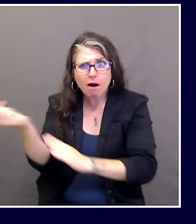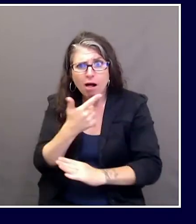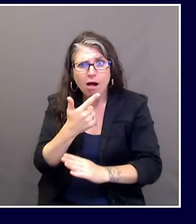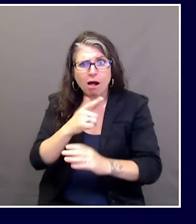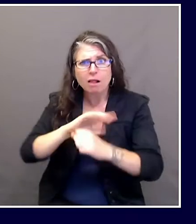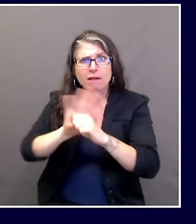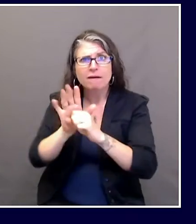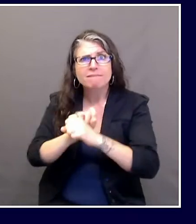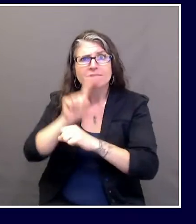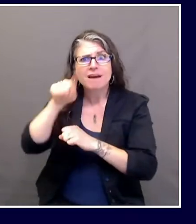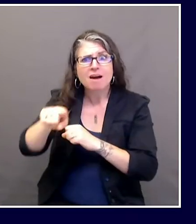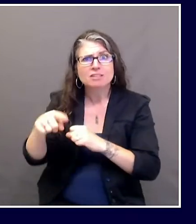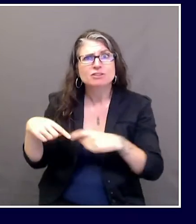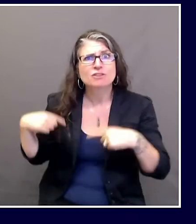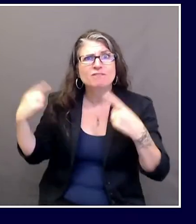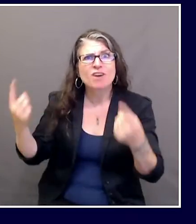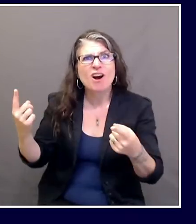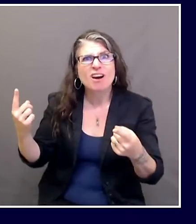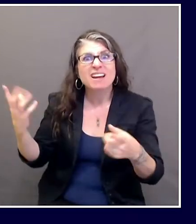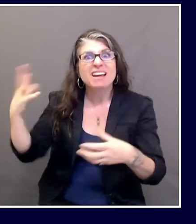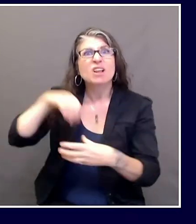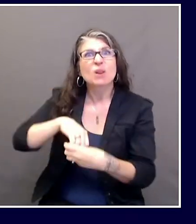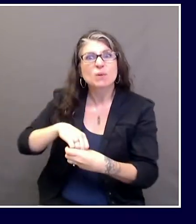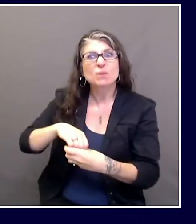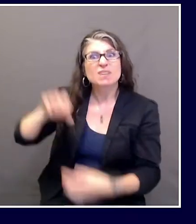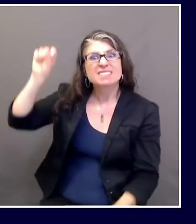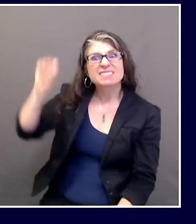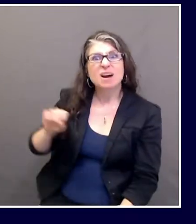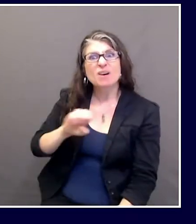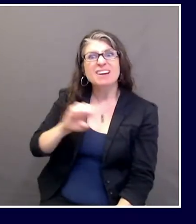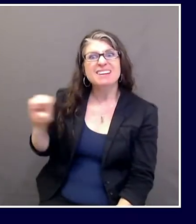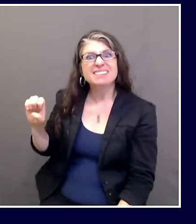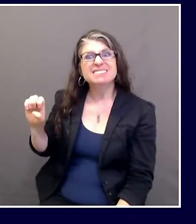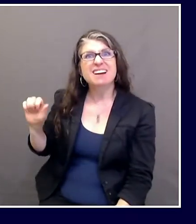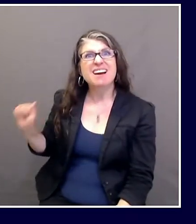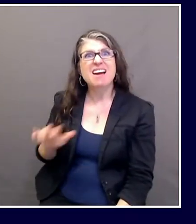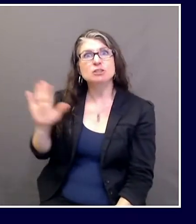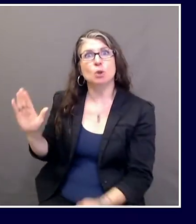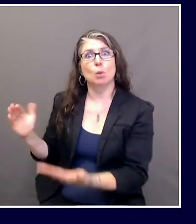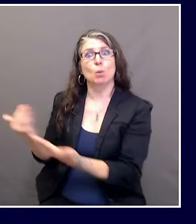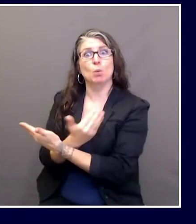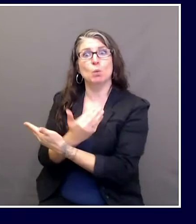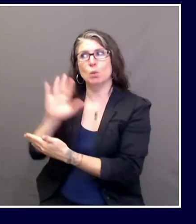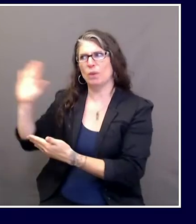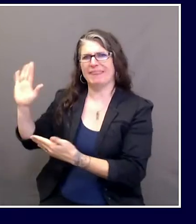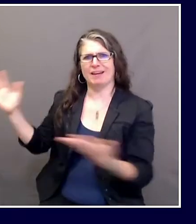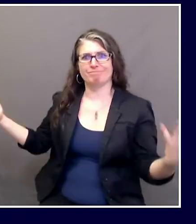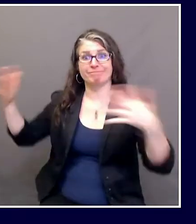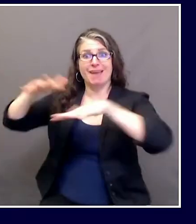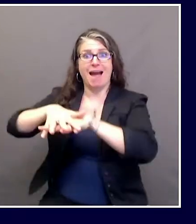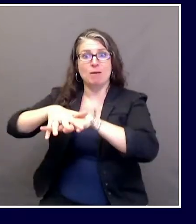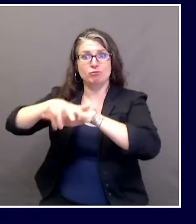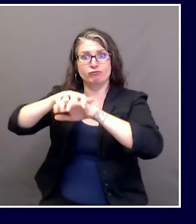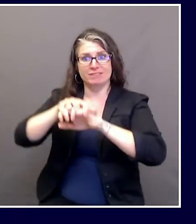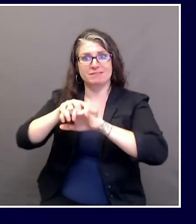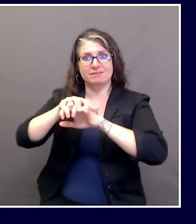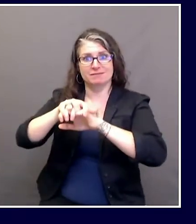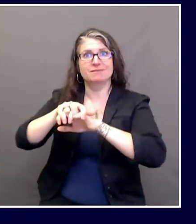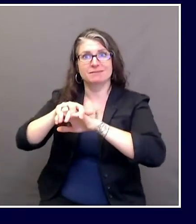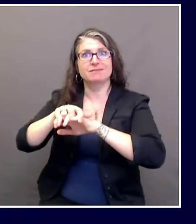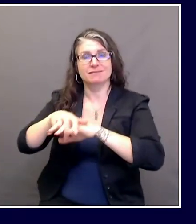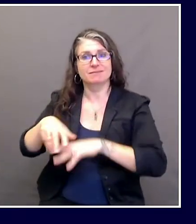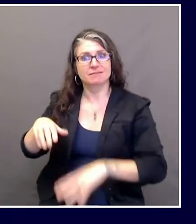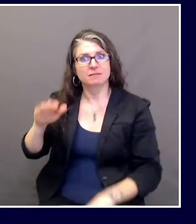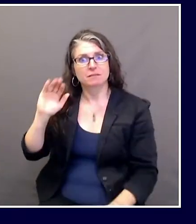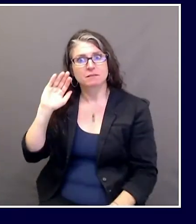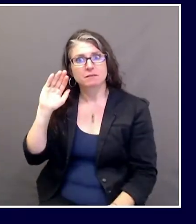that there's still more data coming in there. So the answer to the question, I am worried about variants, what should I do? The